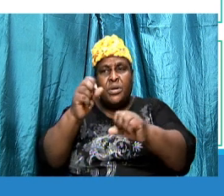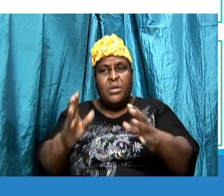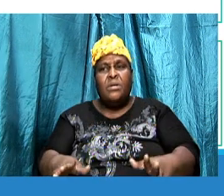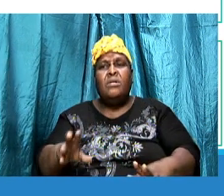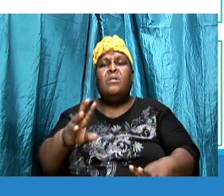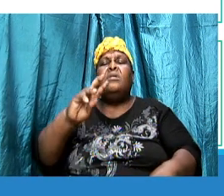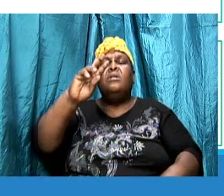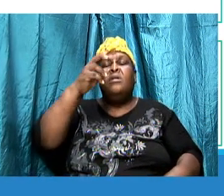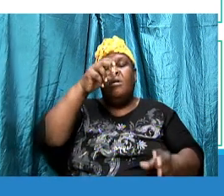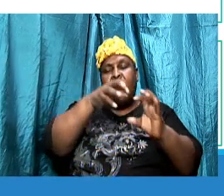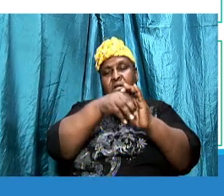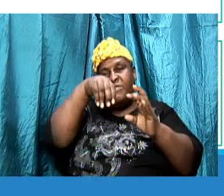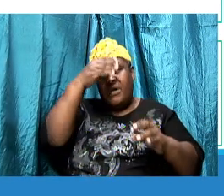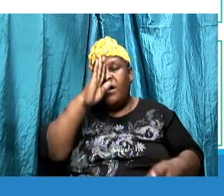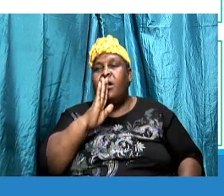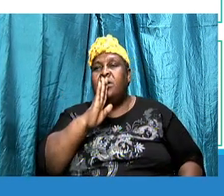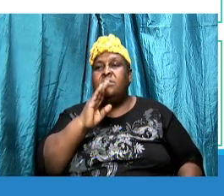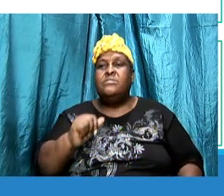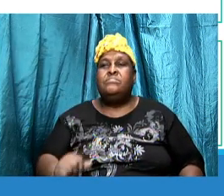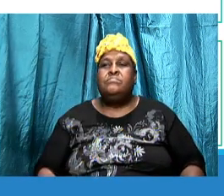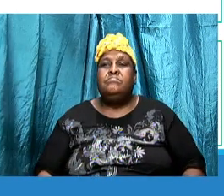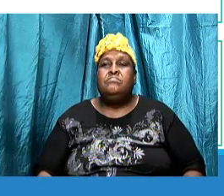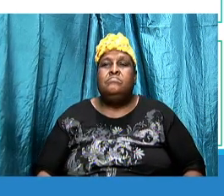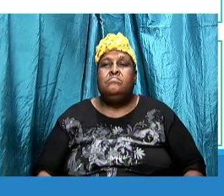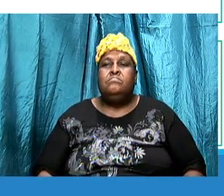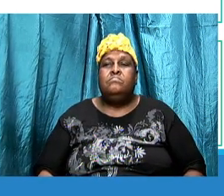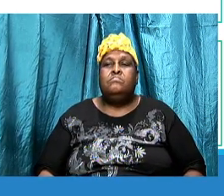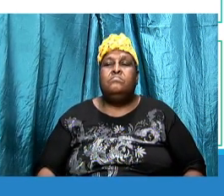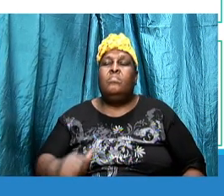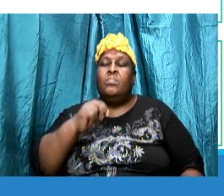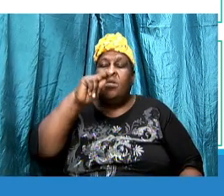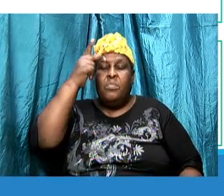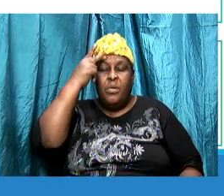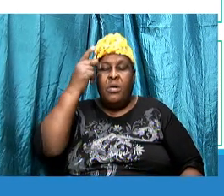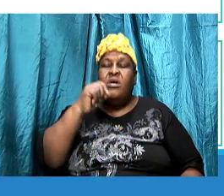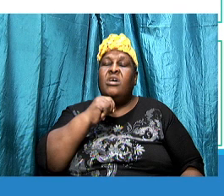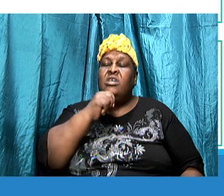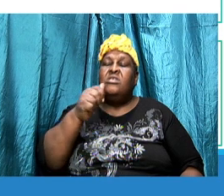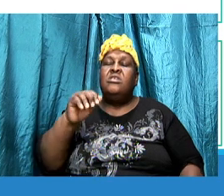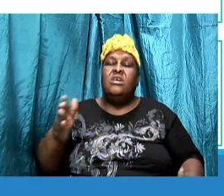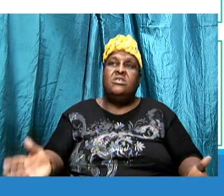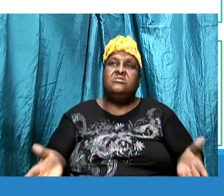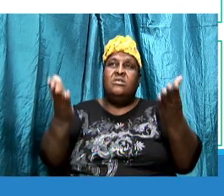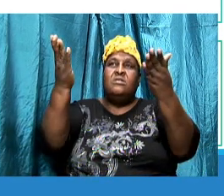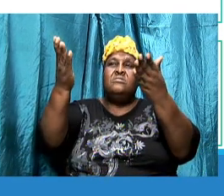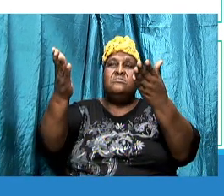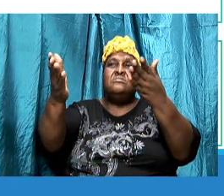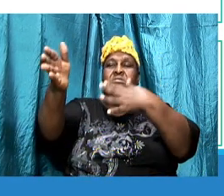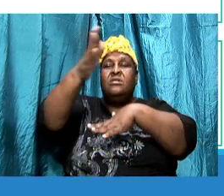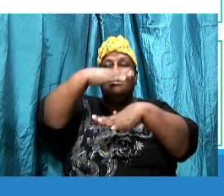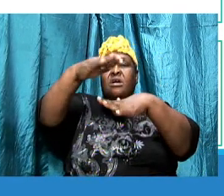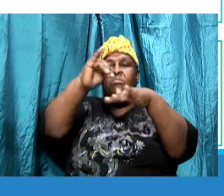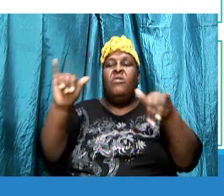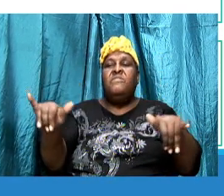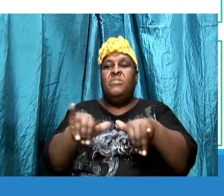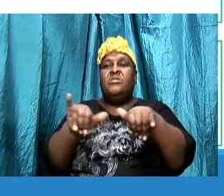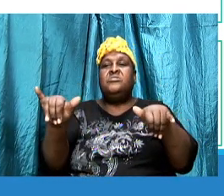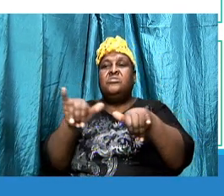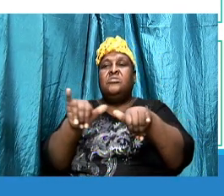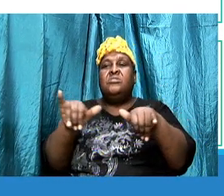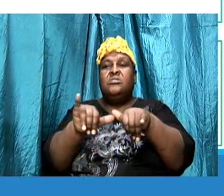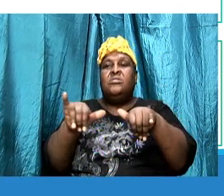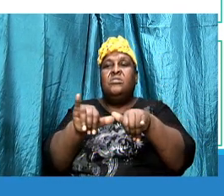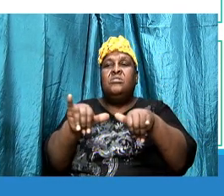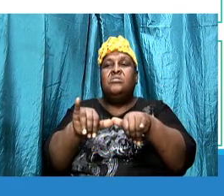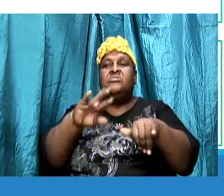in being, in not being exalted above measure. And so he went